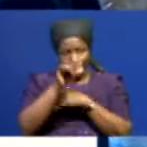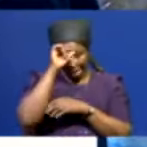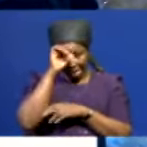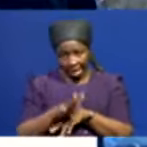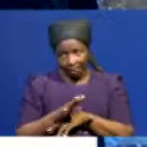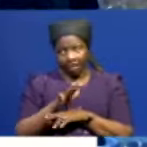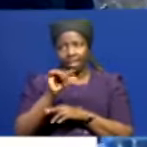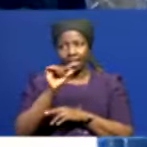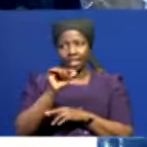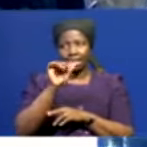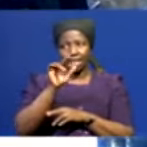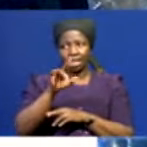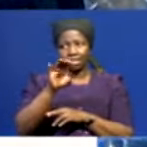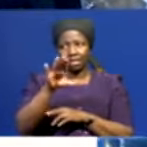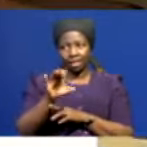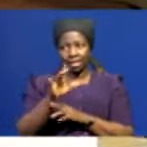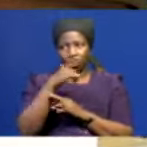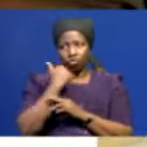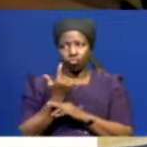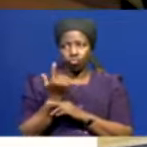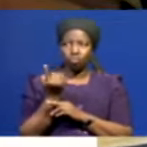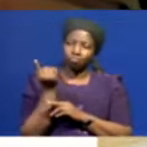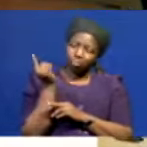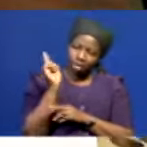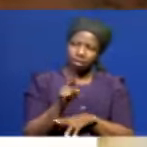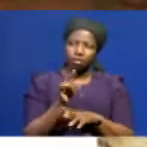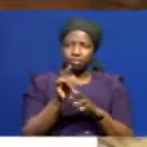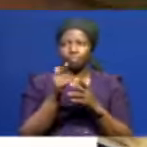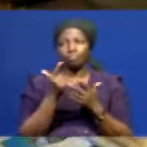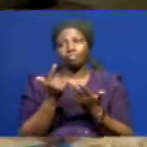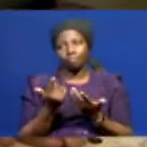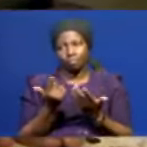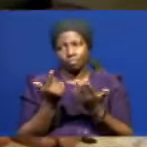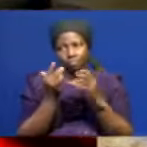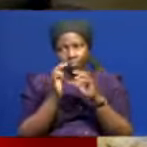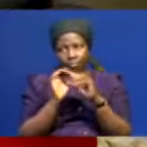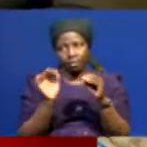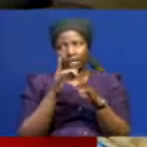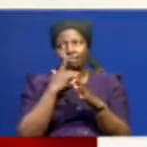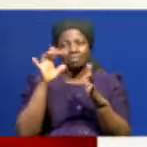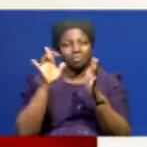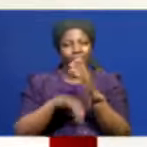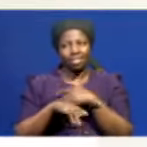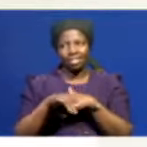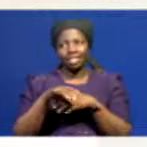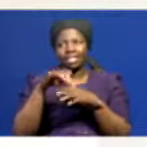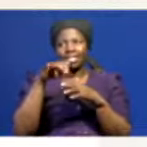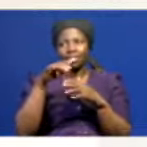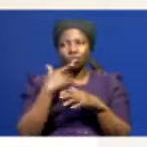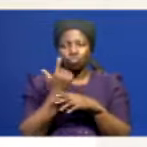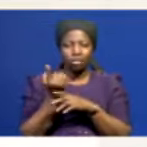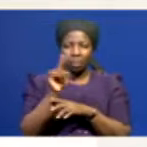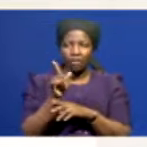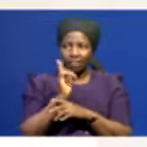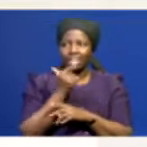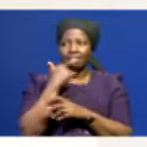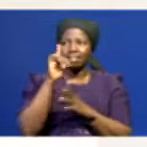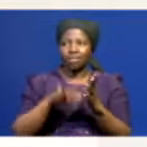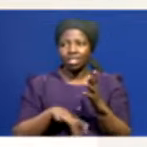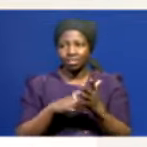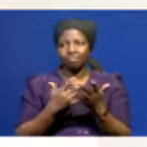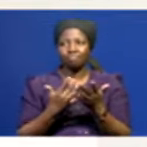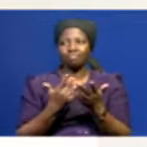Grace Cheserek, who was in attendance, reveal that cases of Kenyans being duped are on the rise. In Elgeyo Marakwet, we like sharing